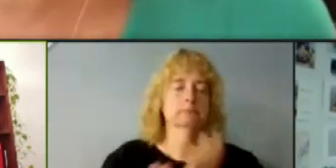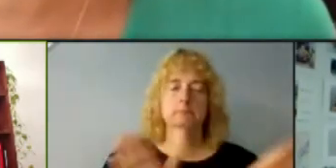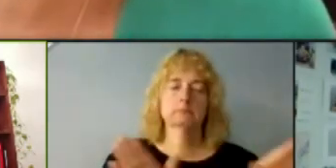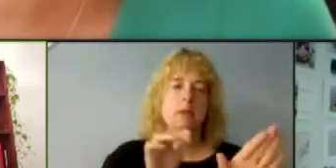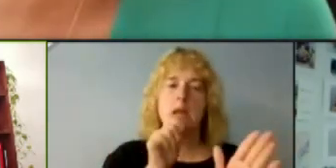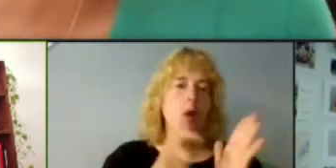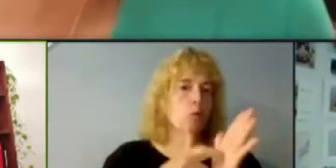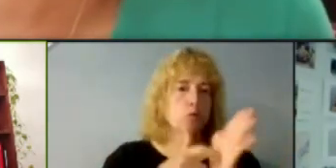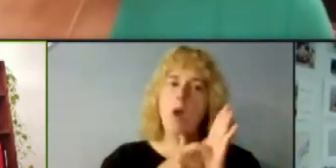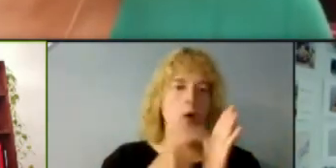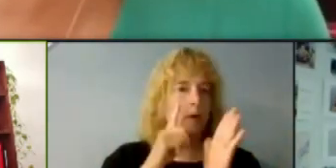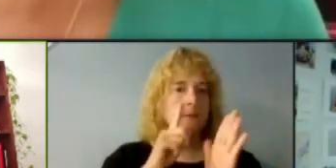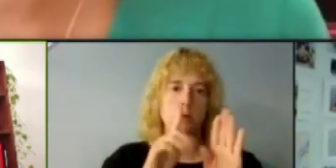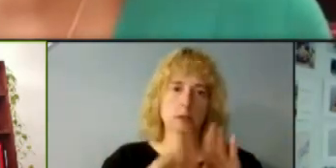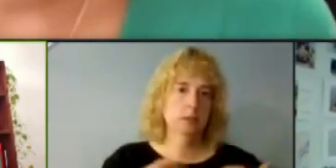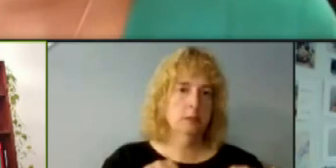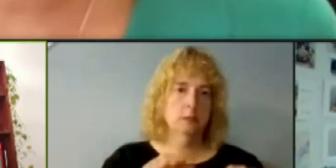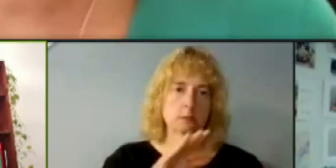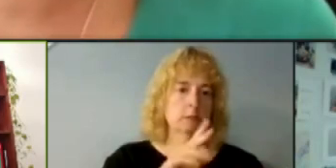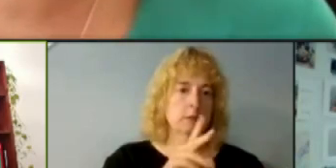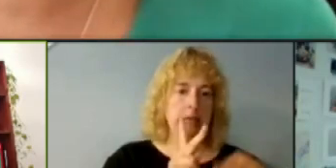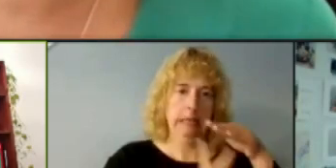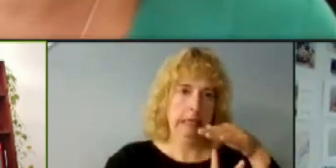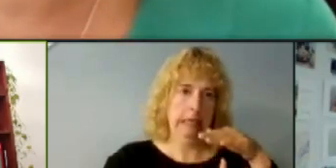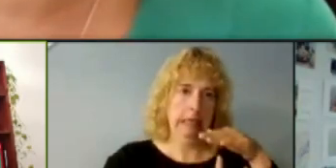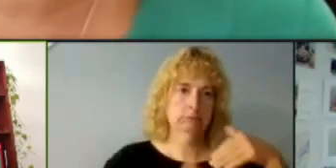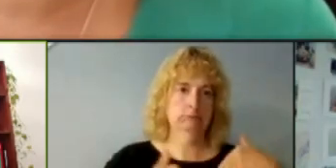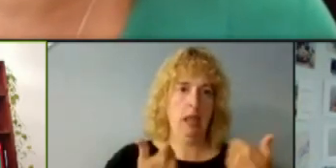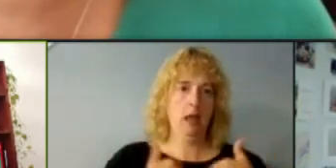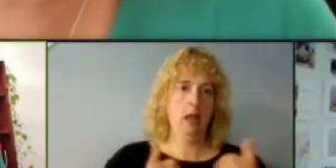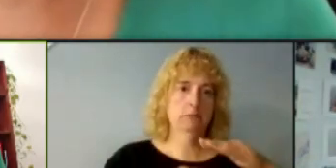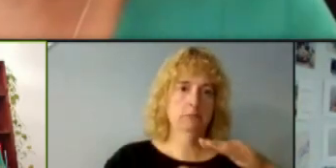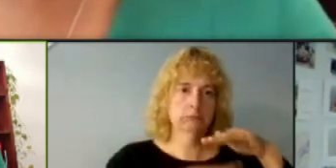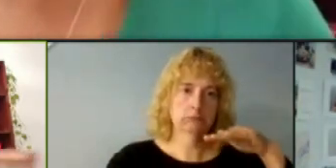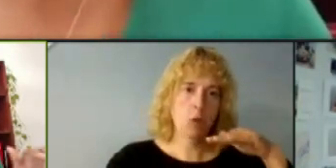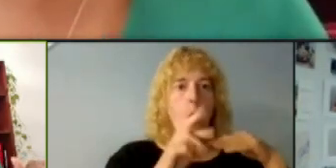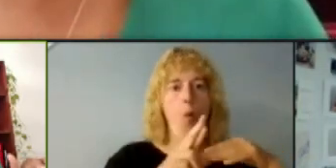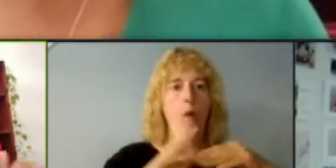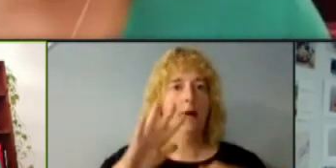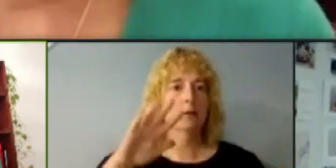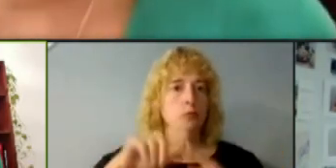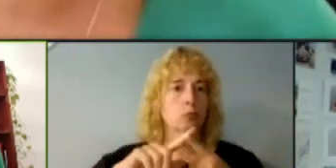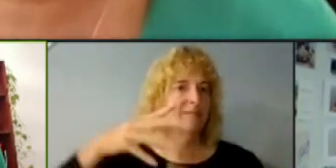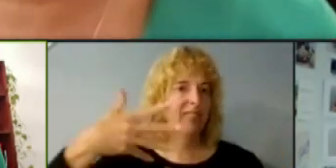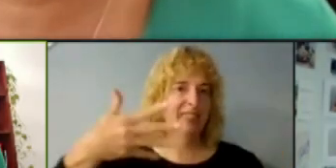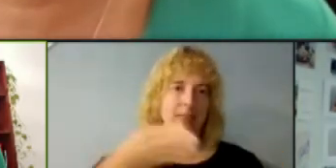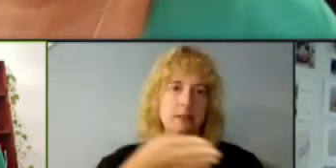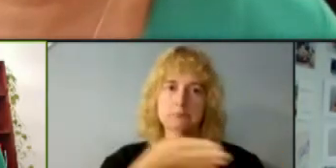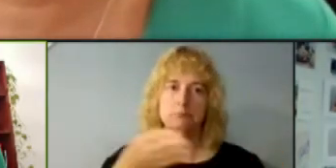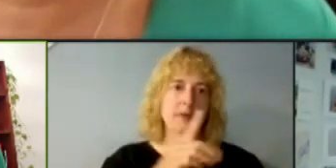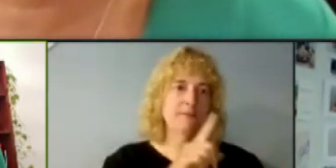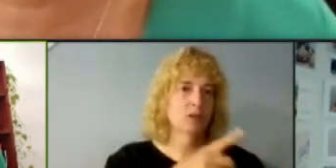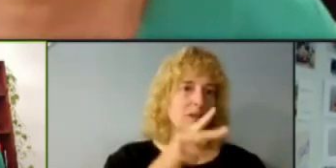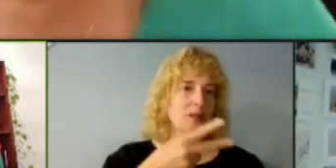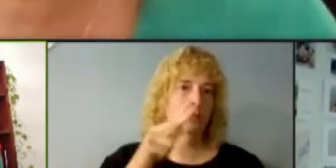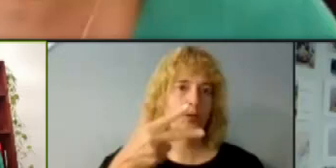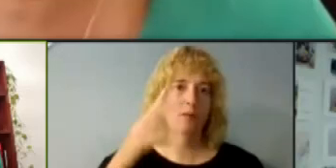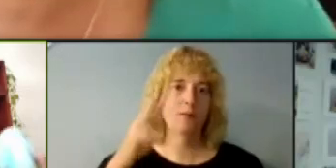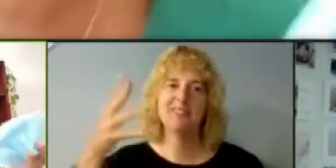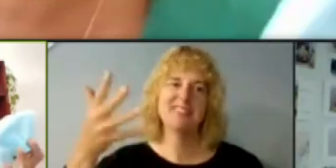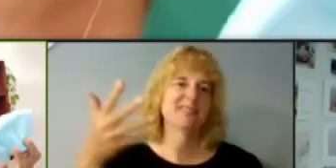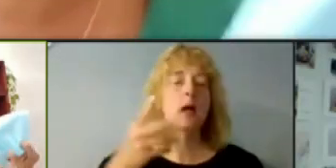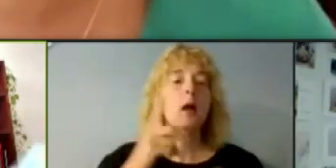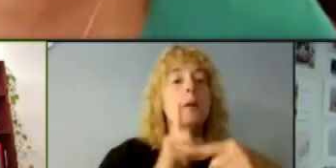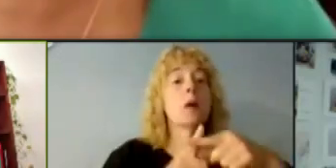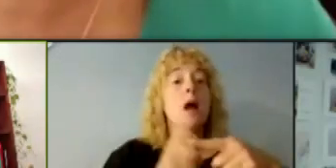know, that could potentially change. But at this point, as long as the kids are spaced out, they're practicing social distancing, the